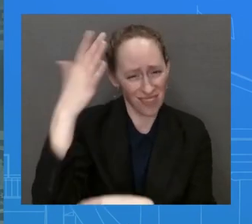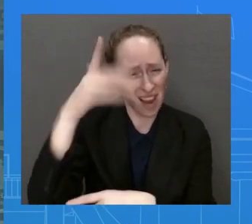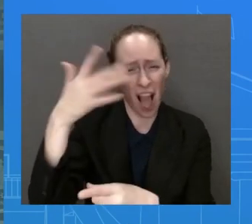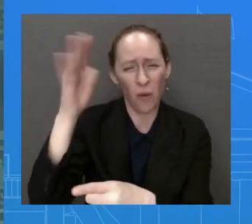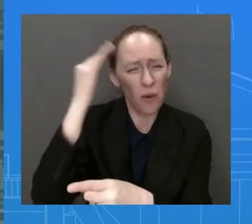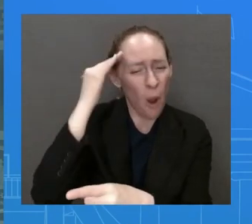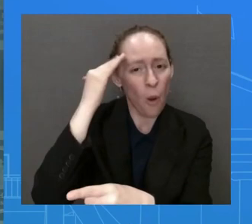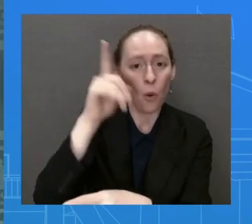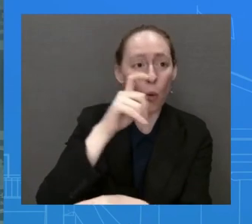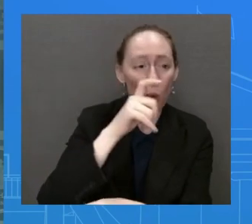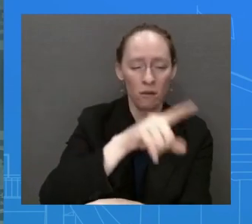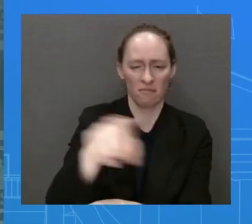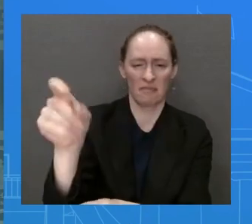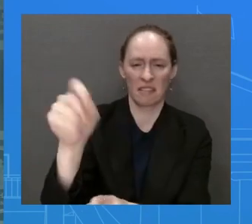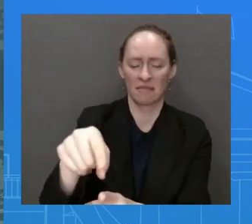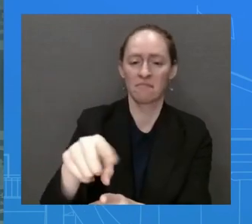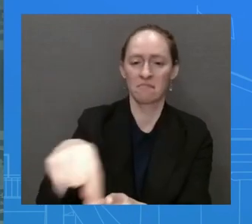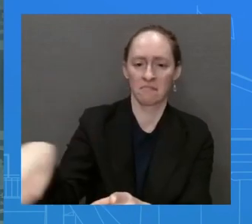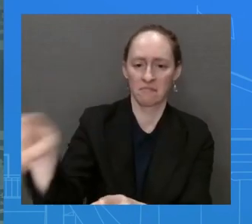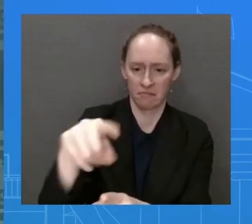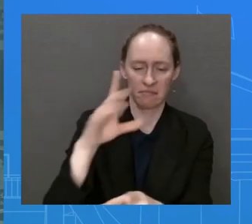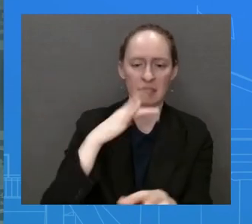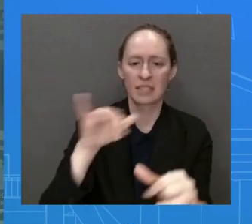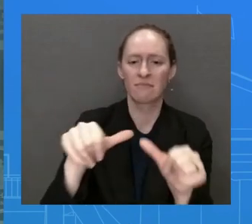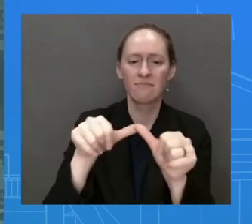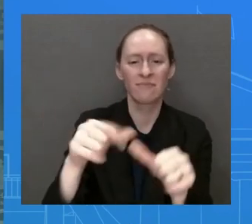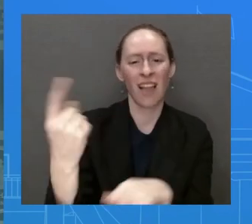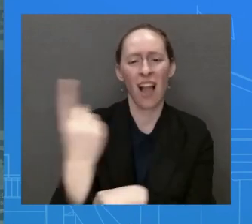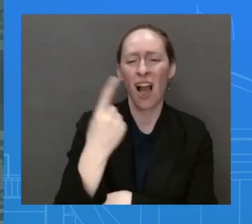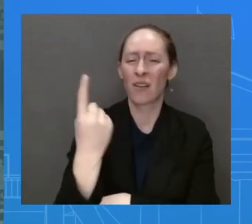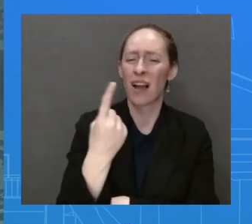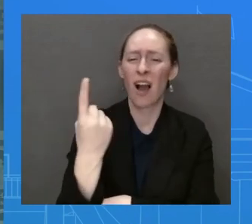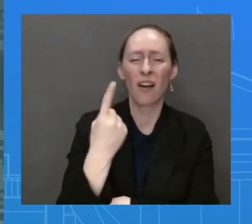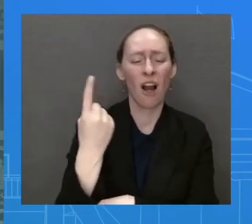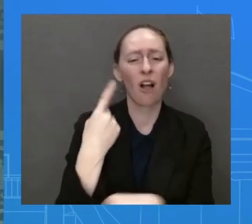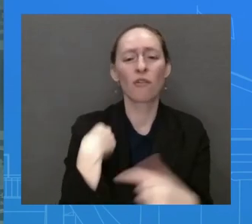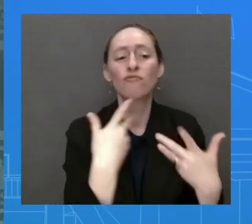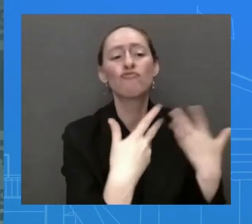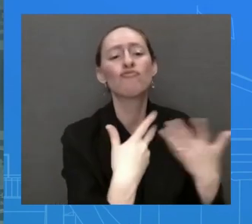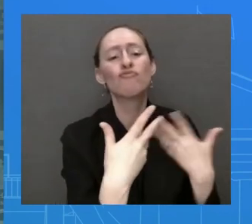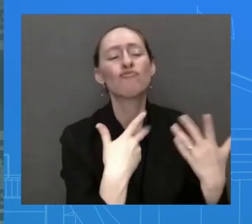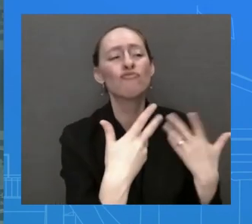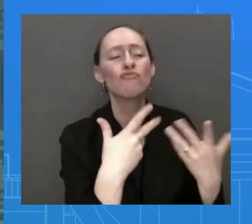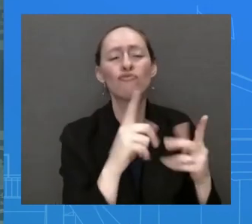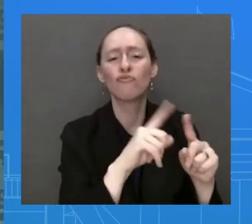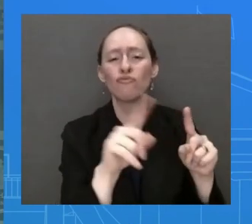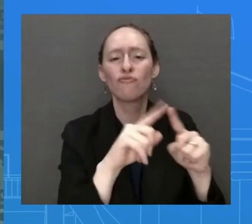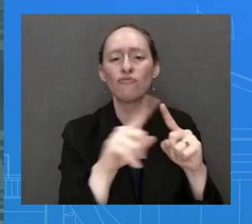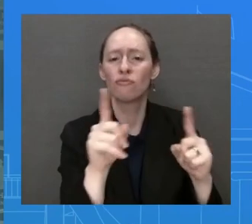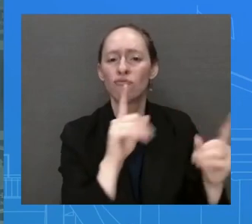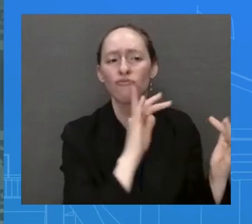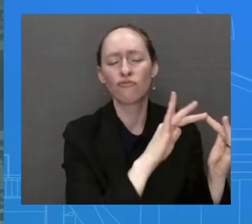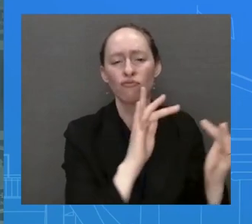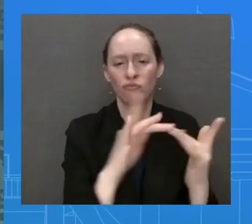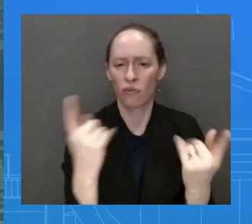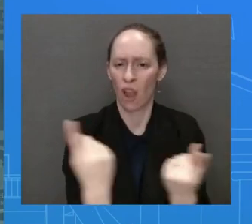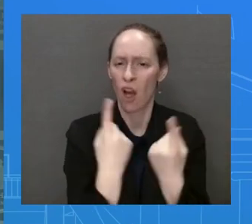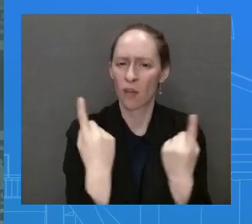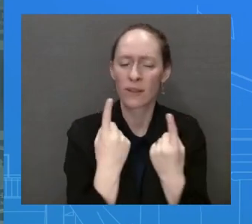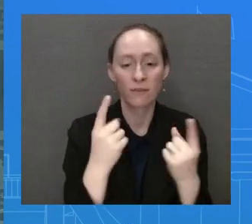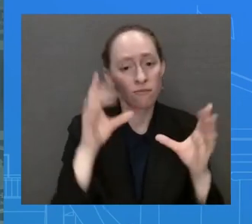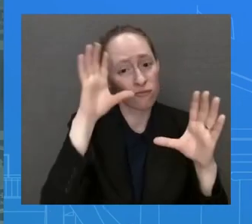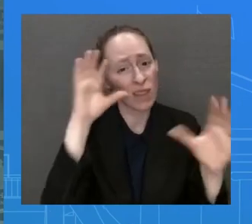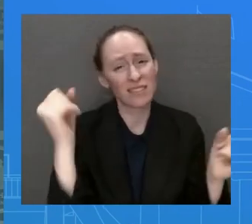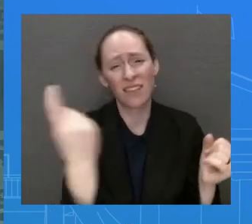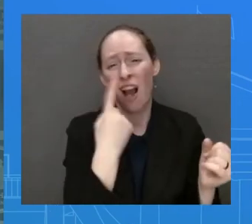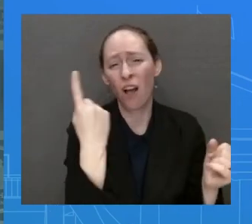going to continue. We're always having conversations with members of Congress. The president always has multiple conversations with members of Congress. As you know,